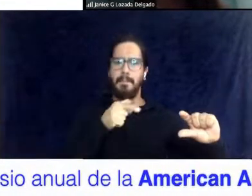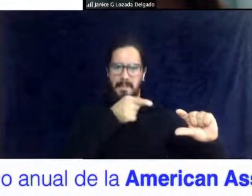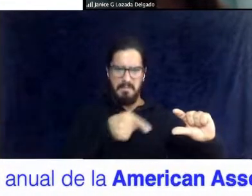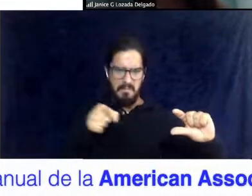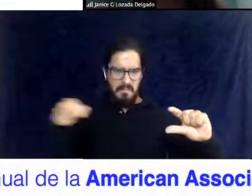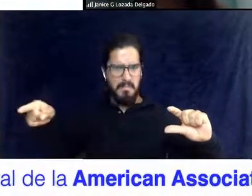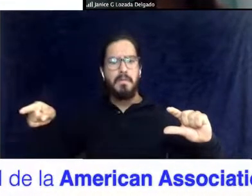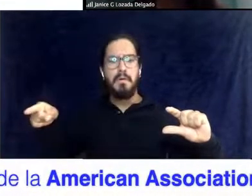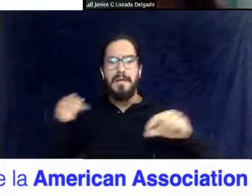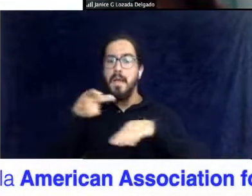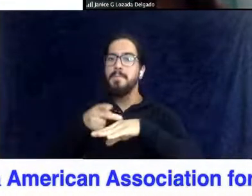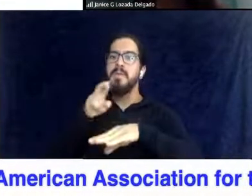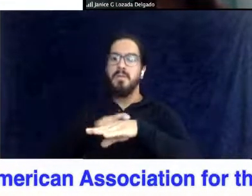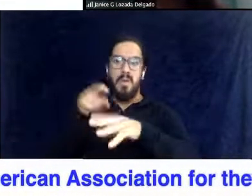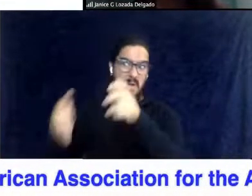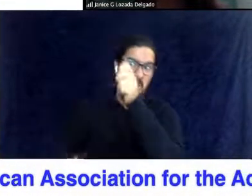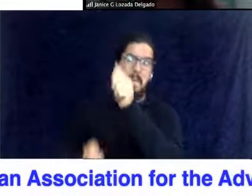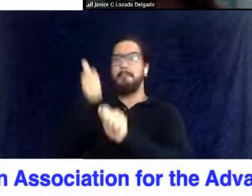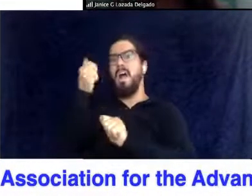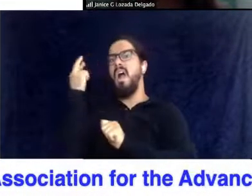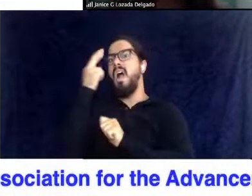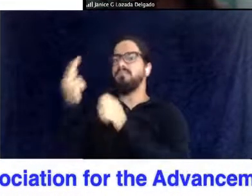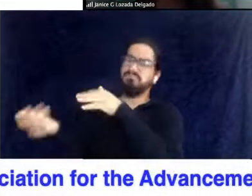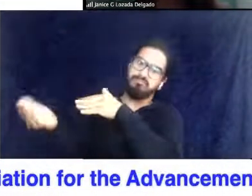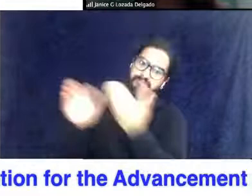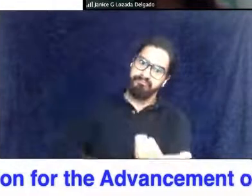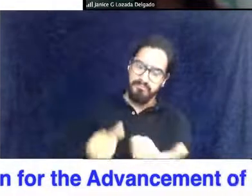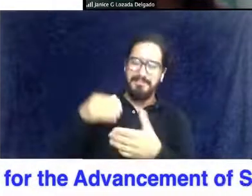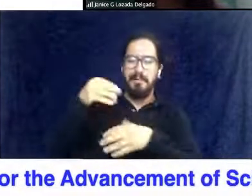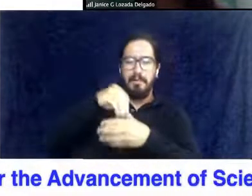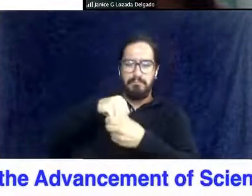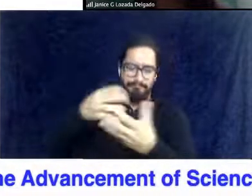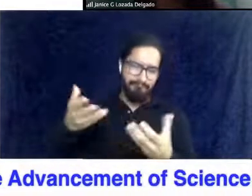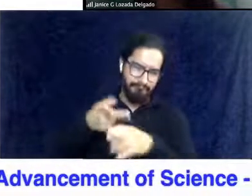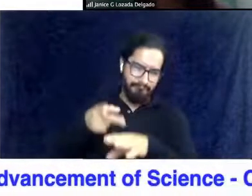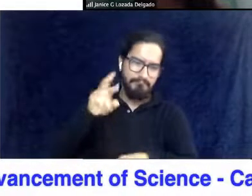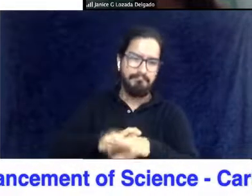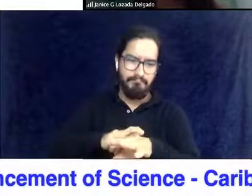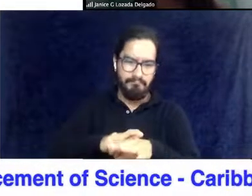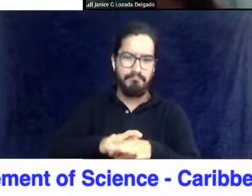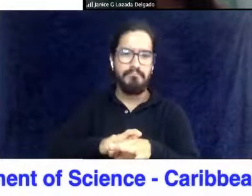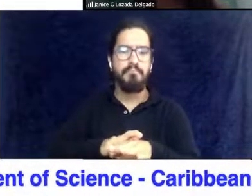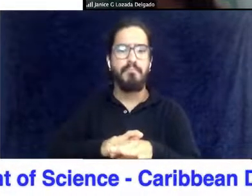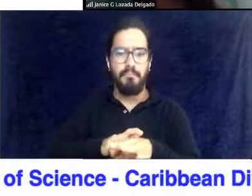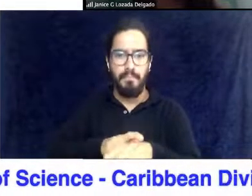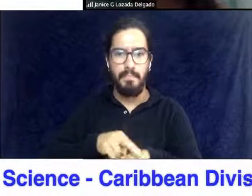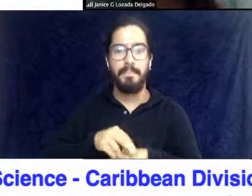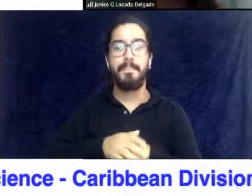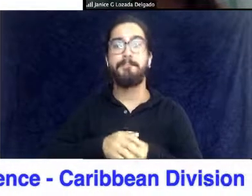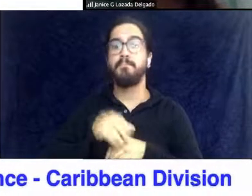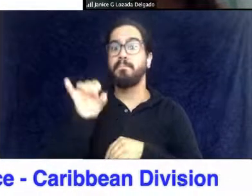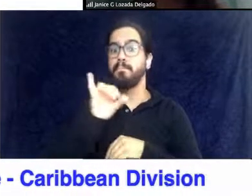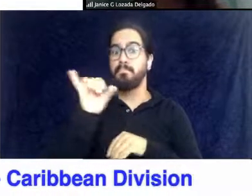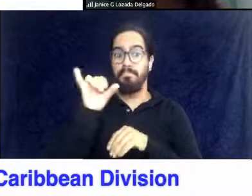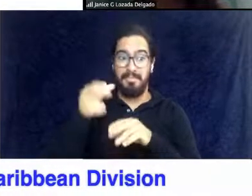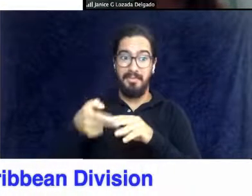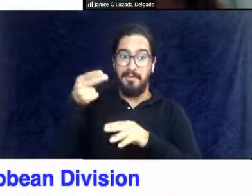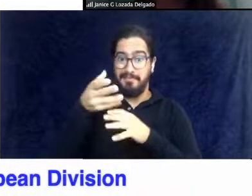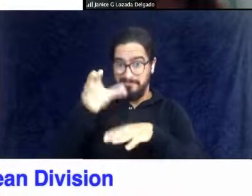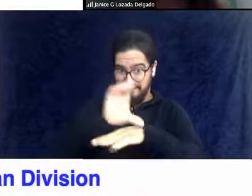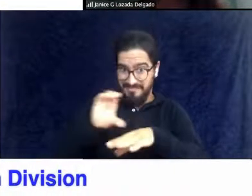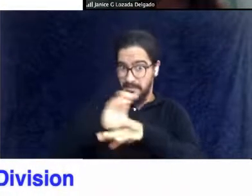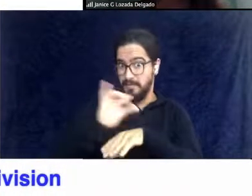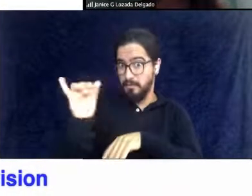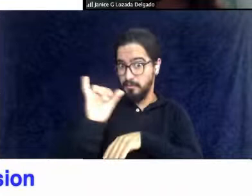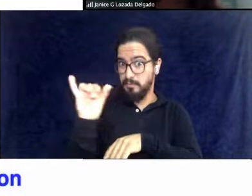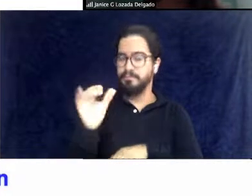in Puerto Rico, and is among the 5 principal causes of death in the Caribbean. Prediabetes is a